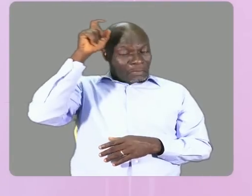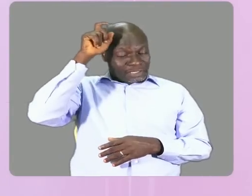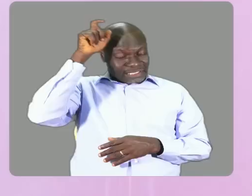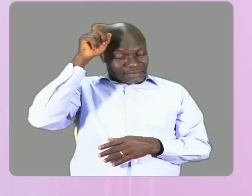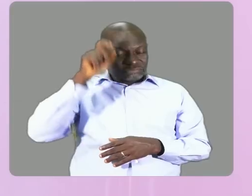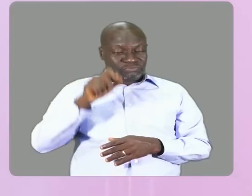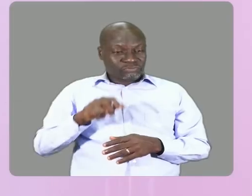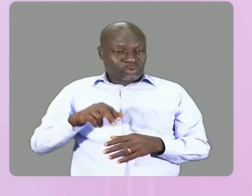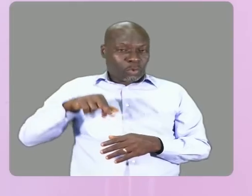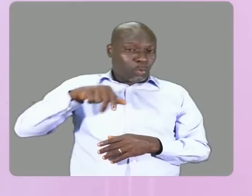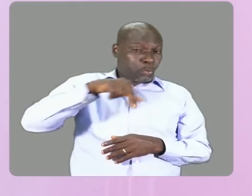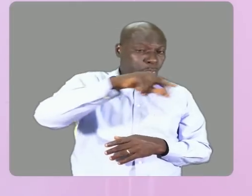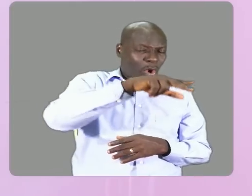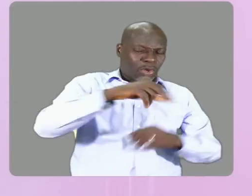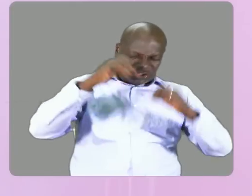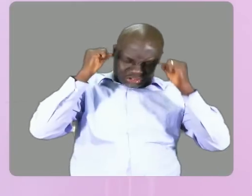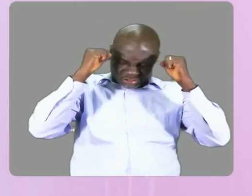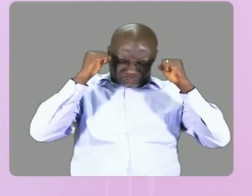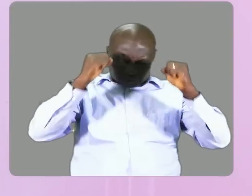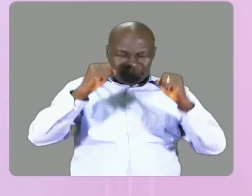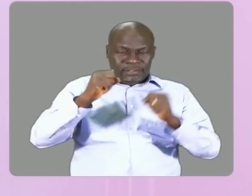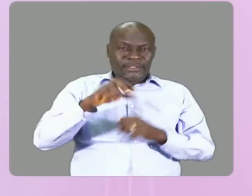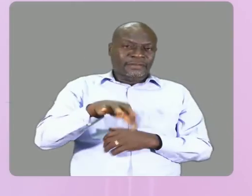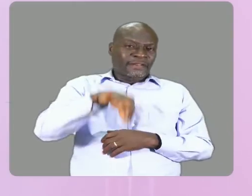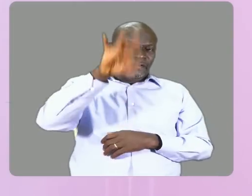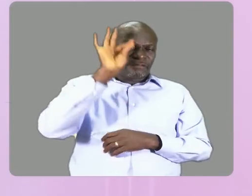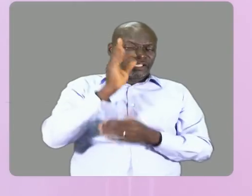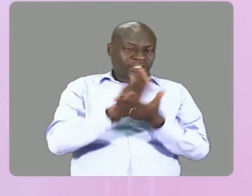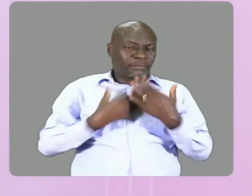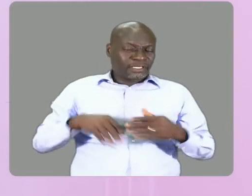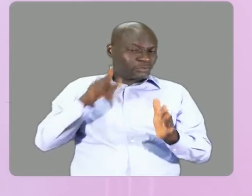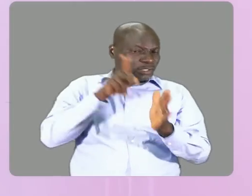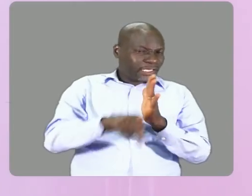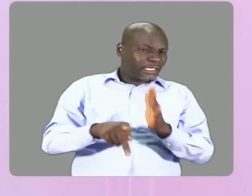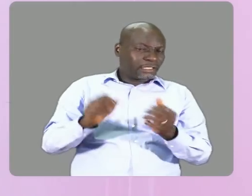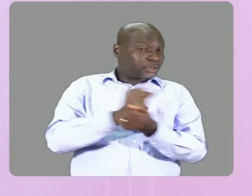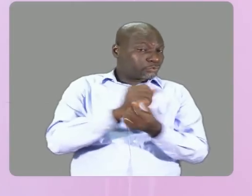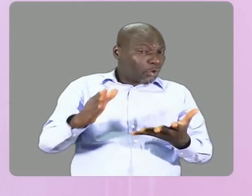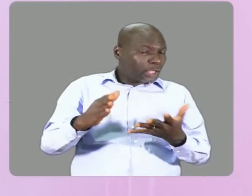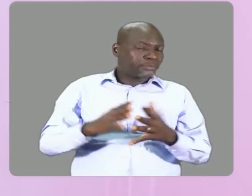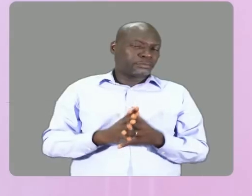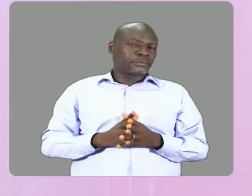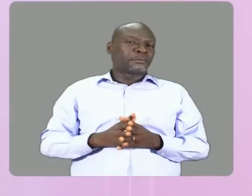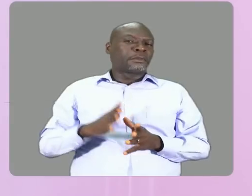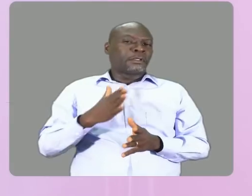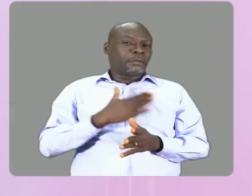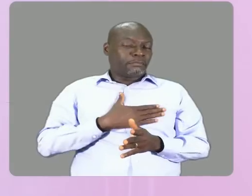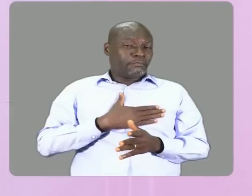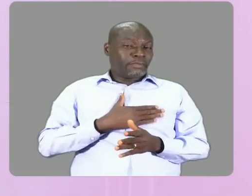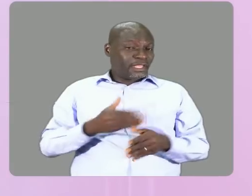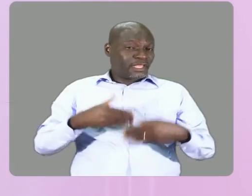obubom hwehwe obi a obenya no na wa mene no so akai a last week ebra ye ko no me ma assignment